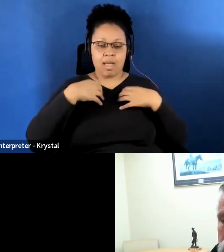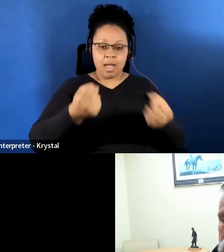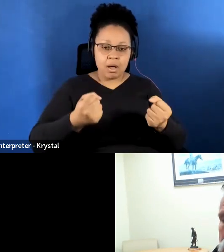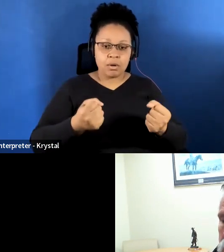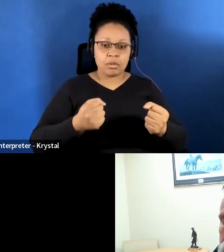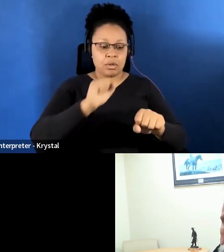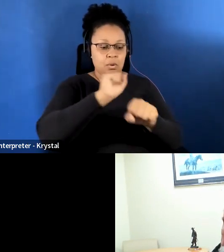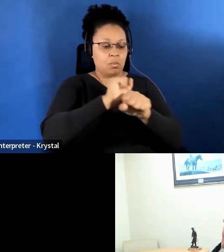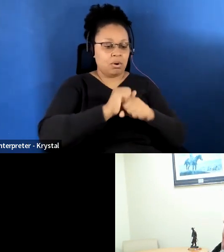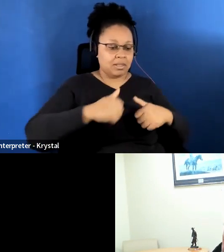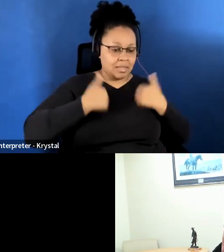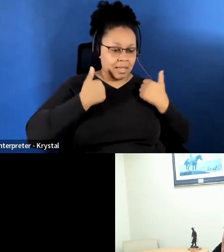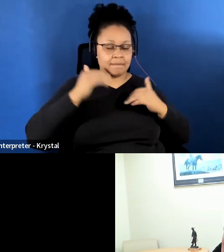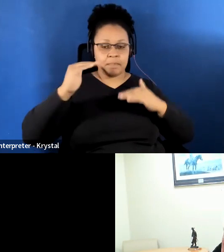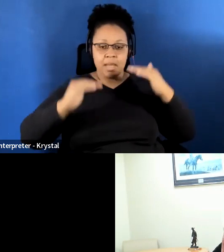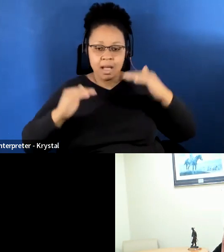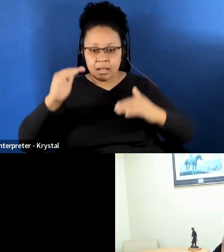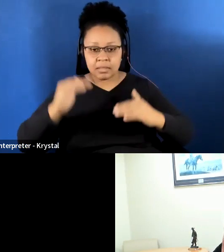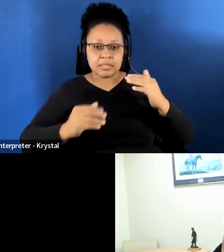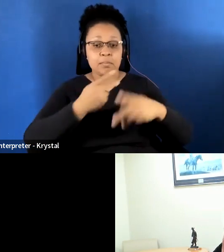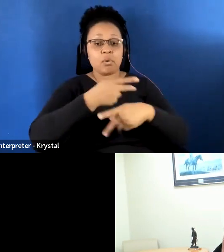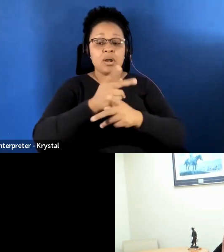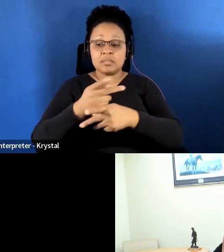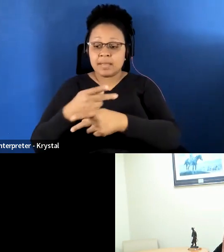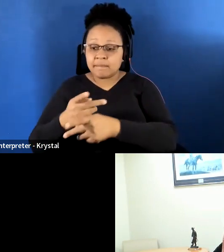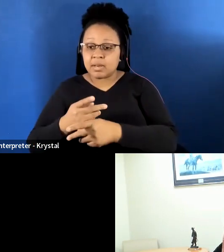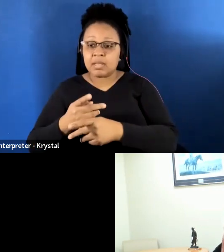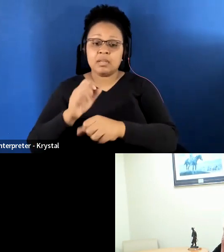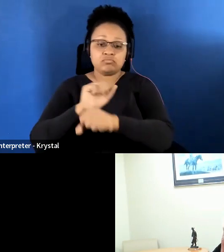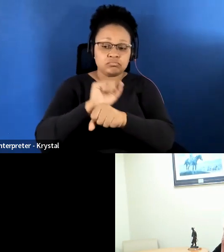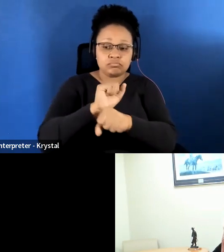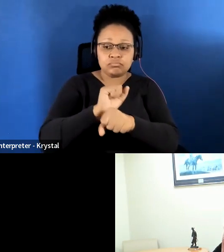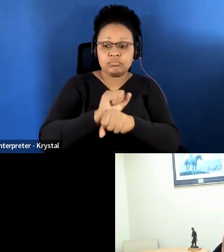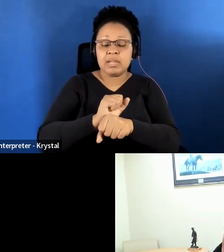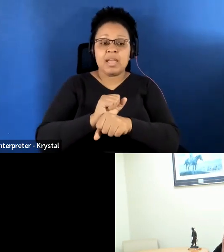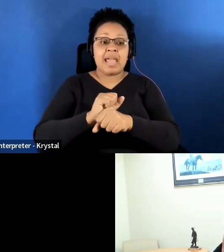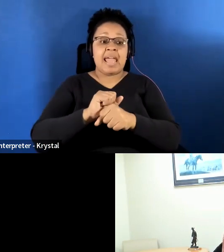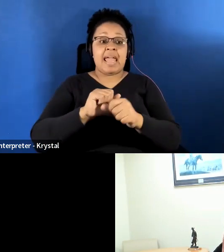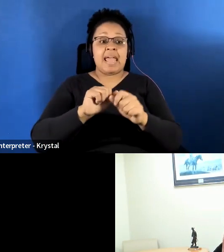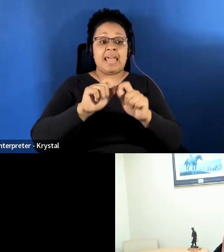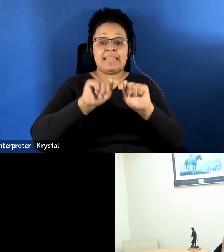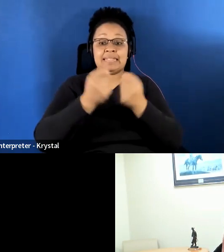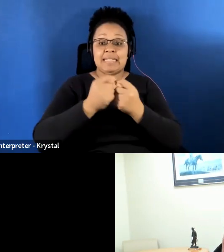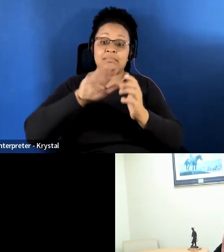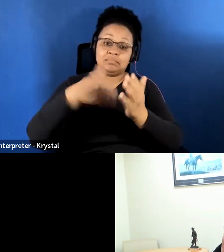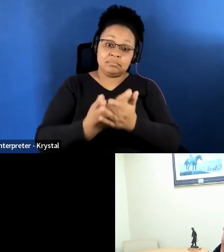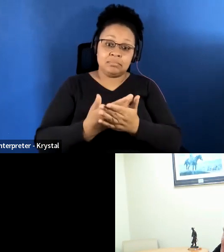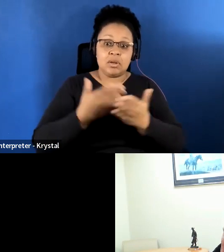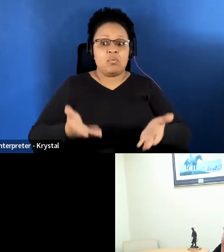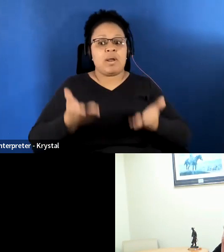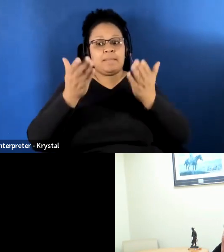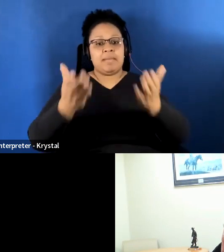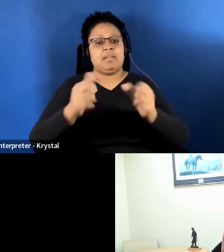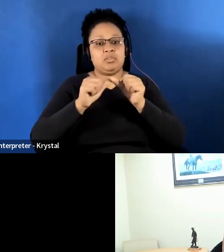work-life balance, their productivity, and the entire team unanimously recommended